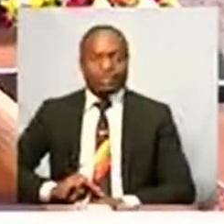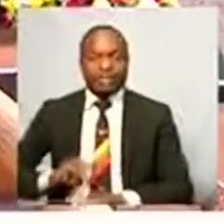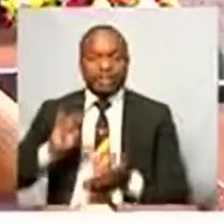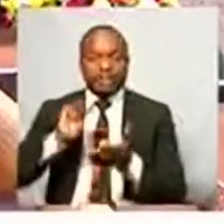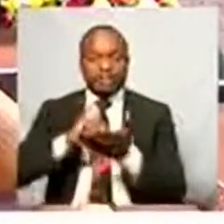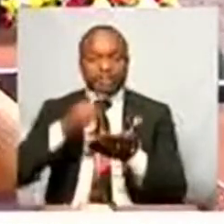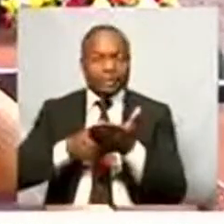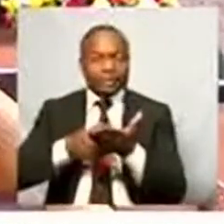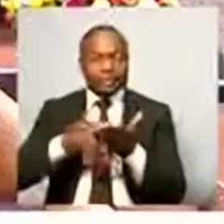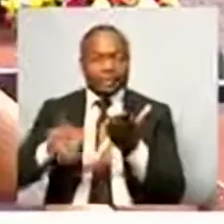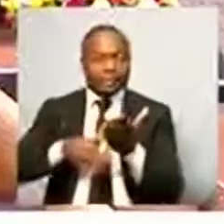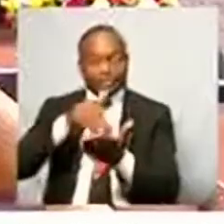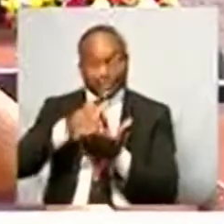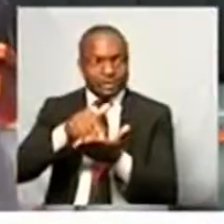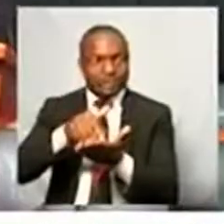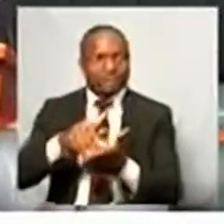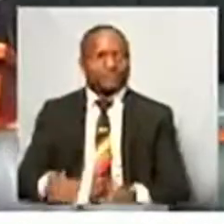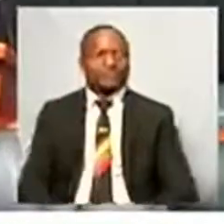Mansa Central.